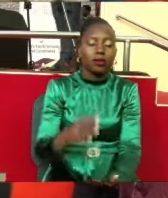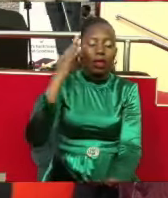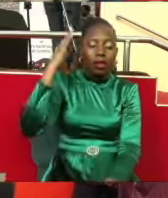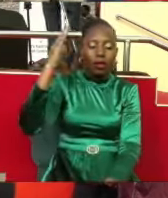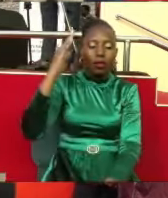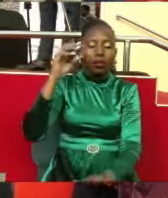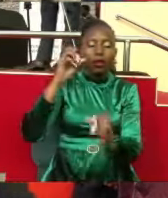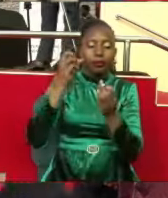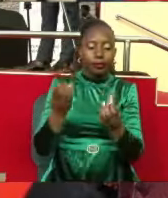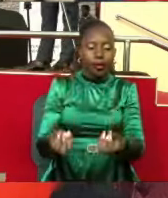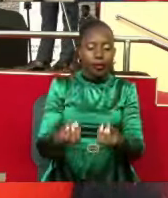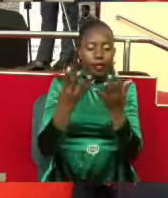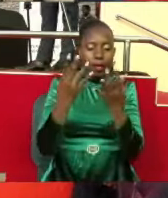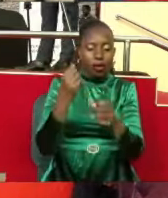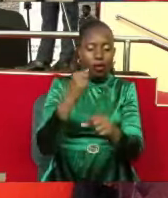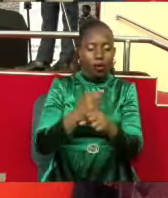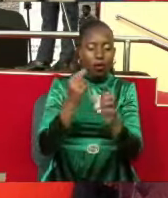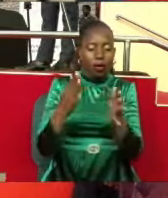ni mtenda miujiza.